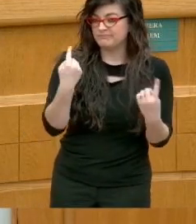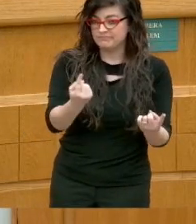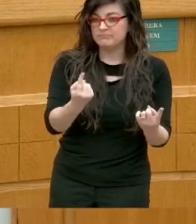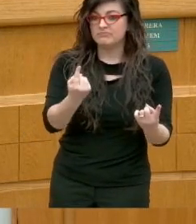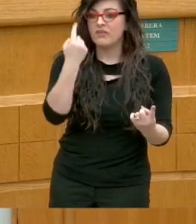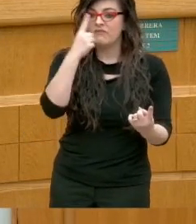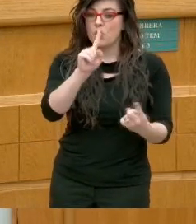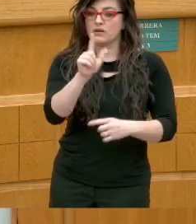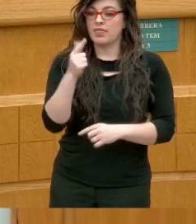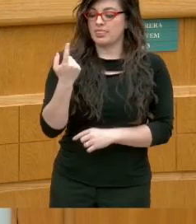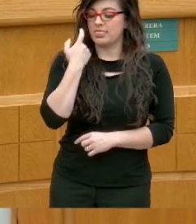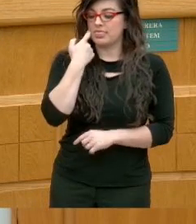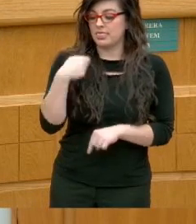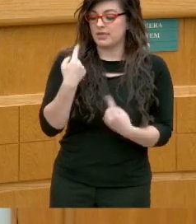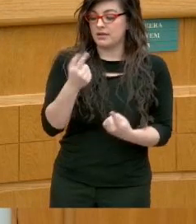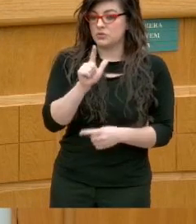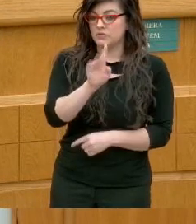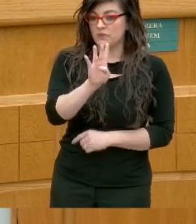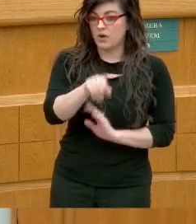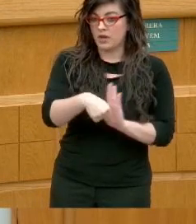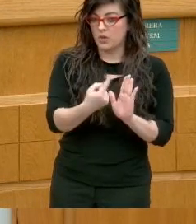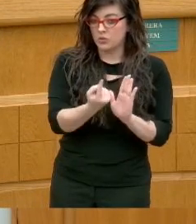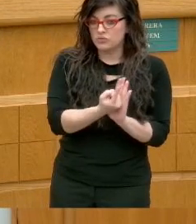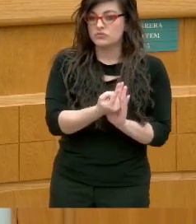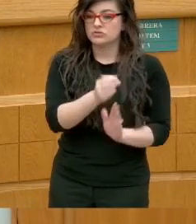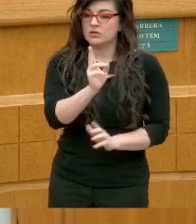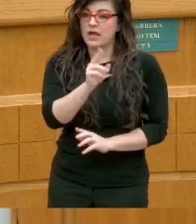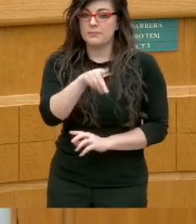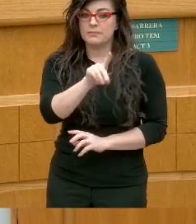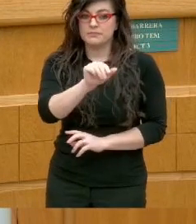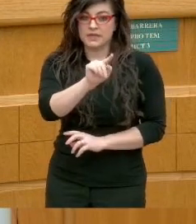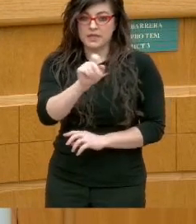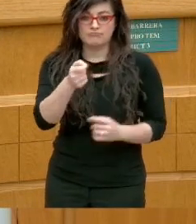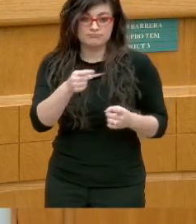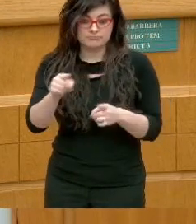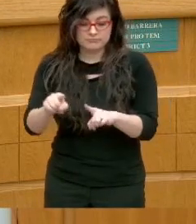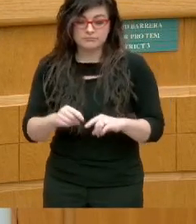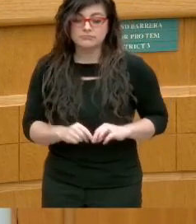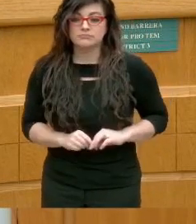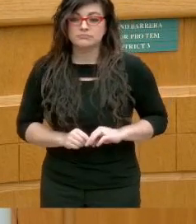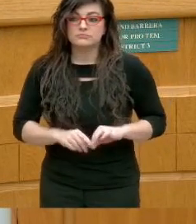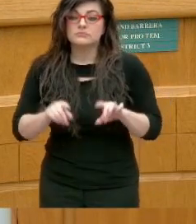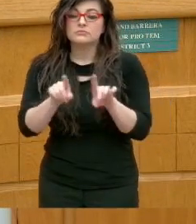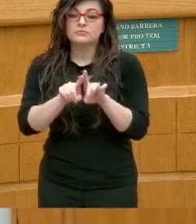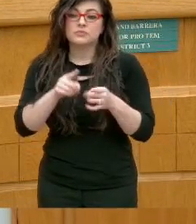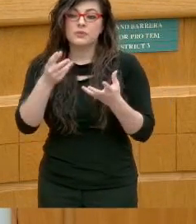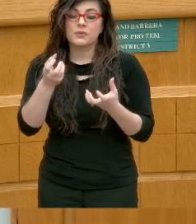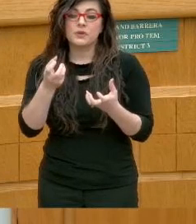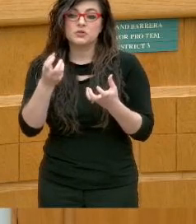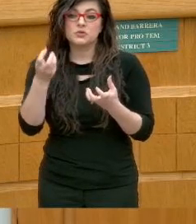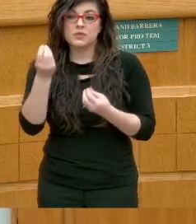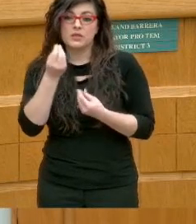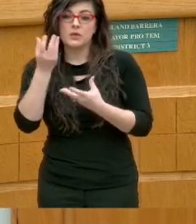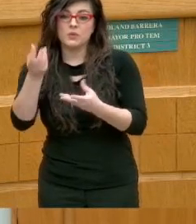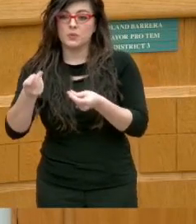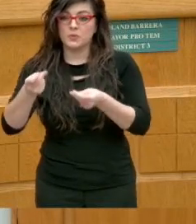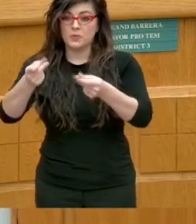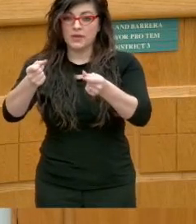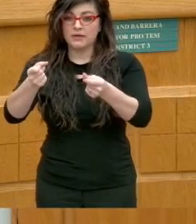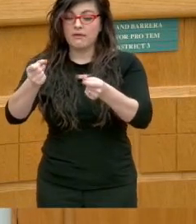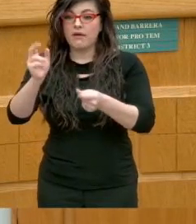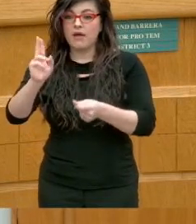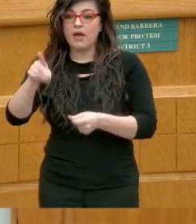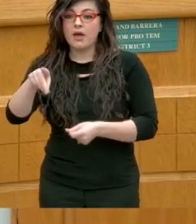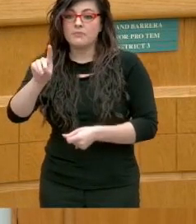24-hour period, providing an update for that past 24 hours. I'm going to just give the public a quick update on what we're doing as a